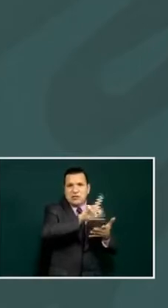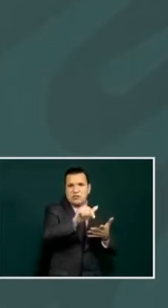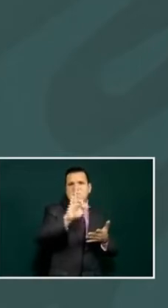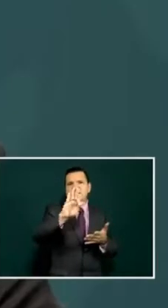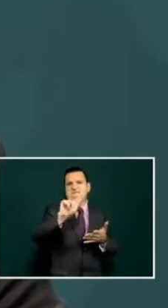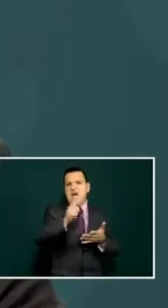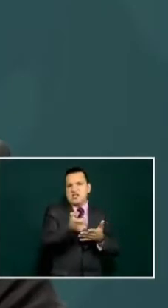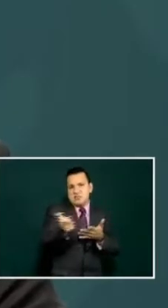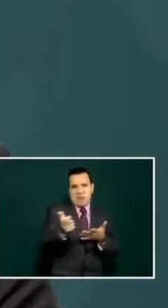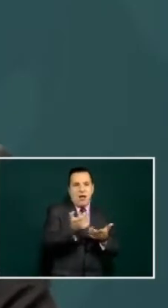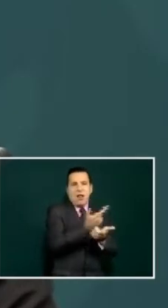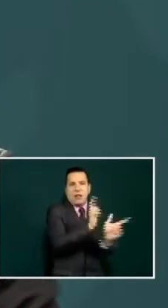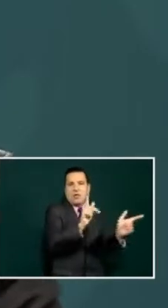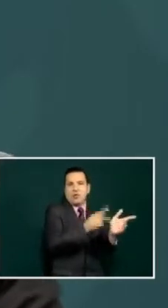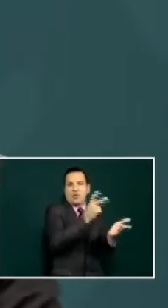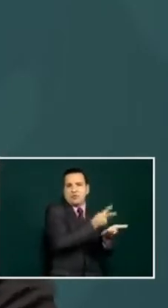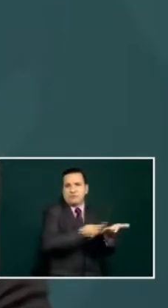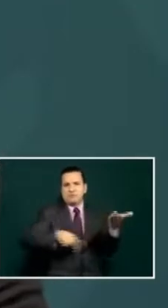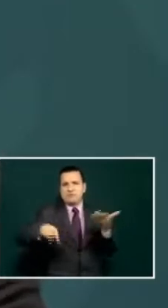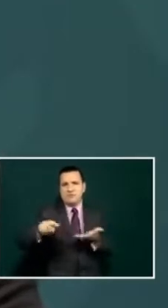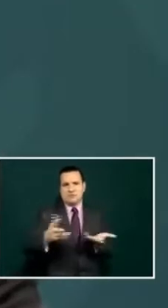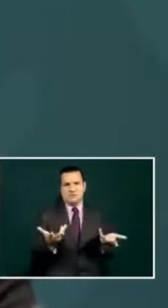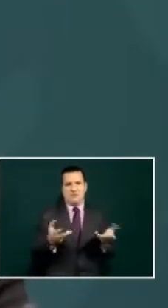could come out with bail or